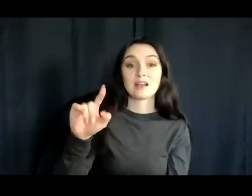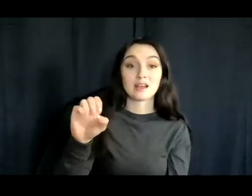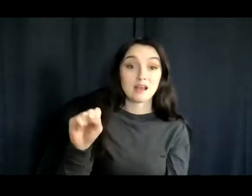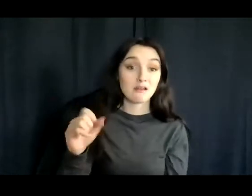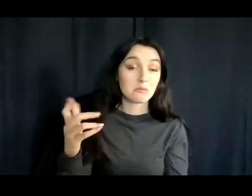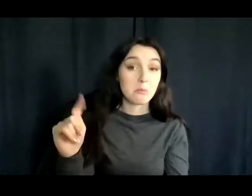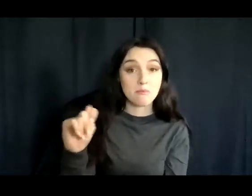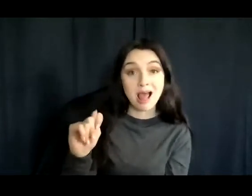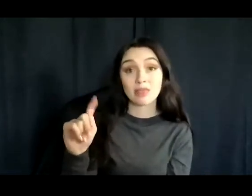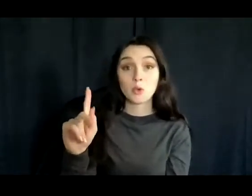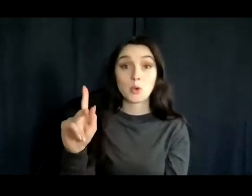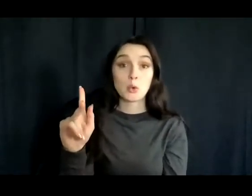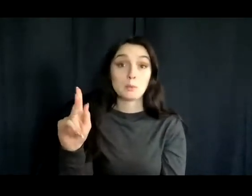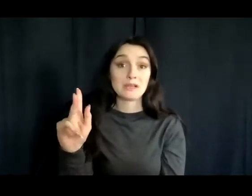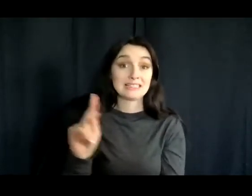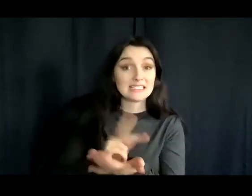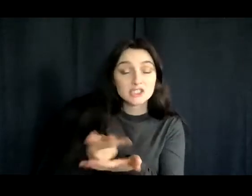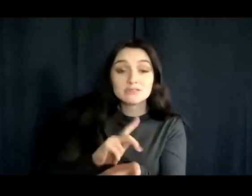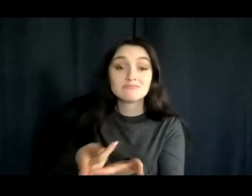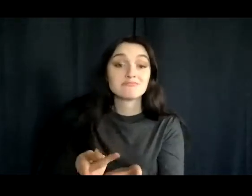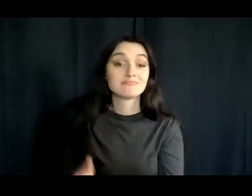or your kitchen. Here's